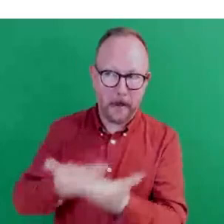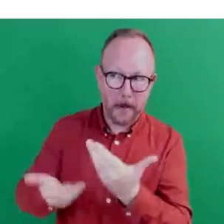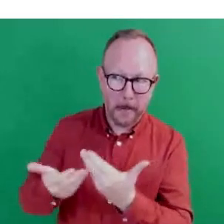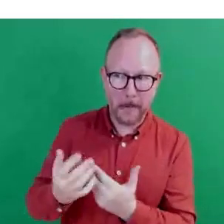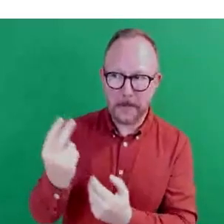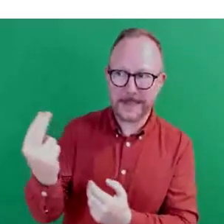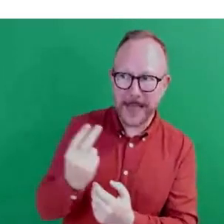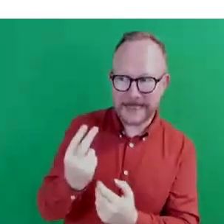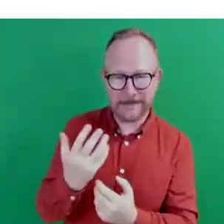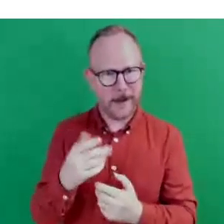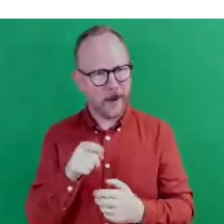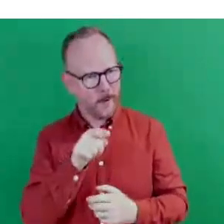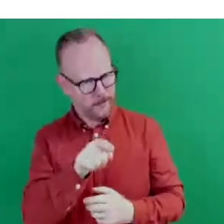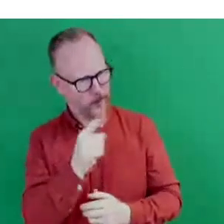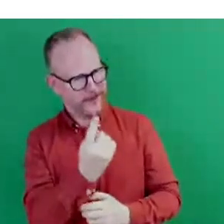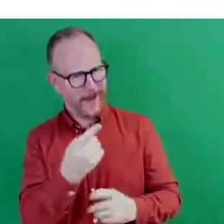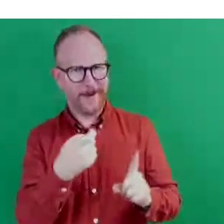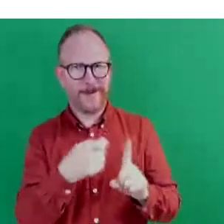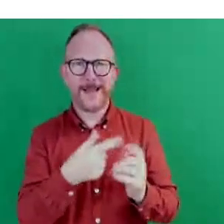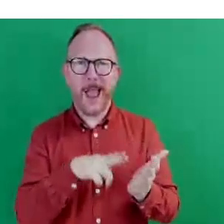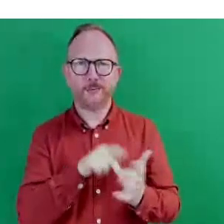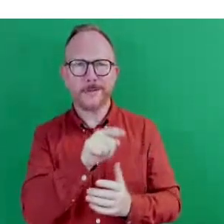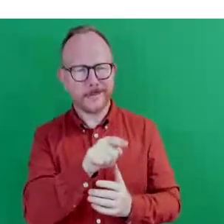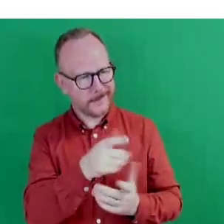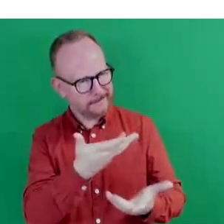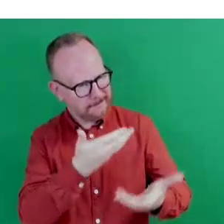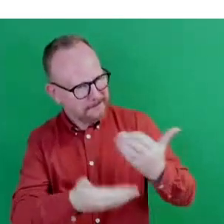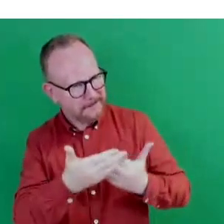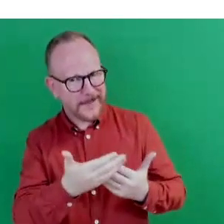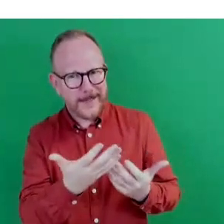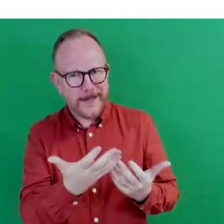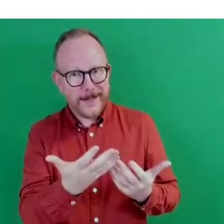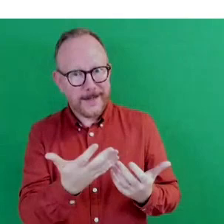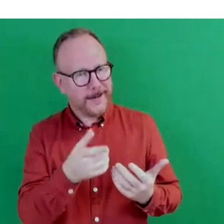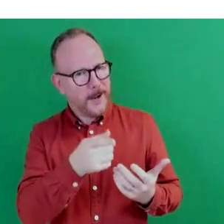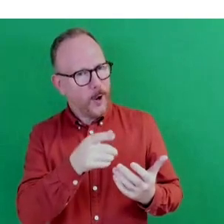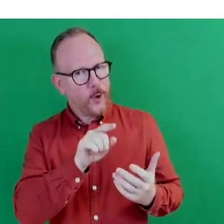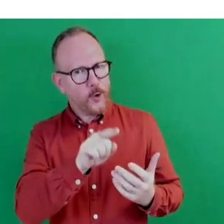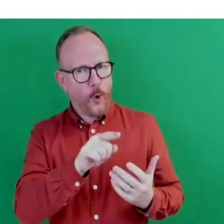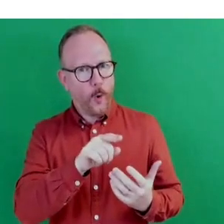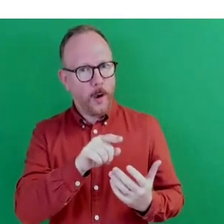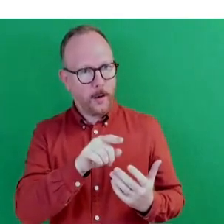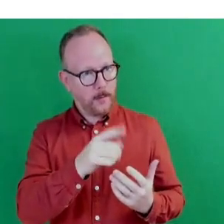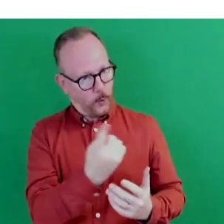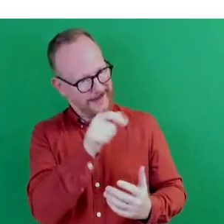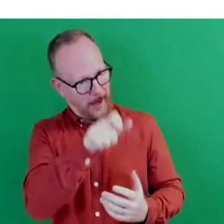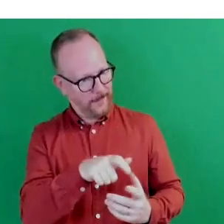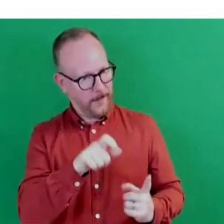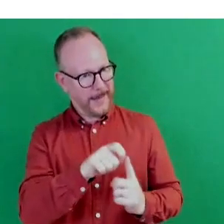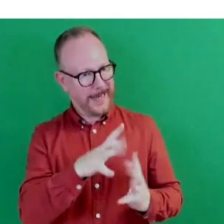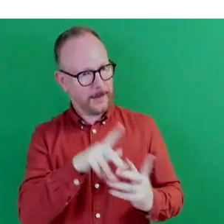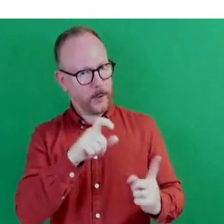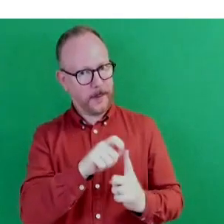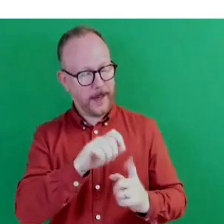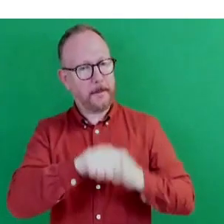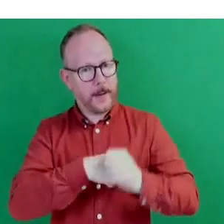I mean, my question was going to be, what's it been like for you moving from your kind of core role as a PWP into doing this